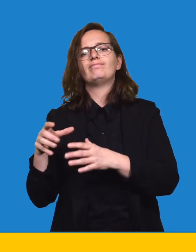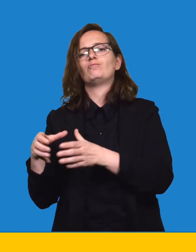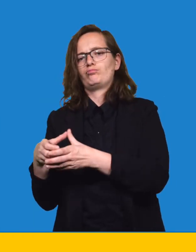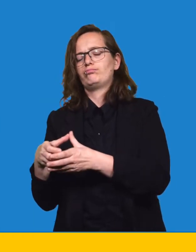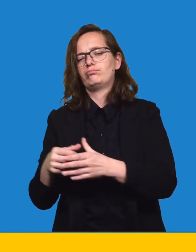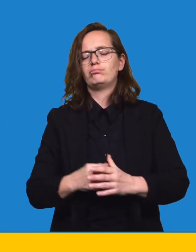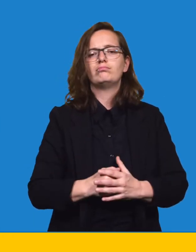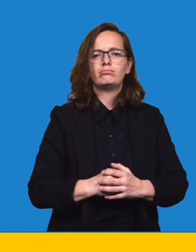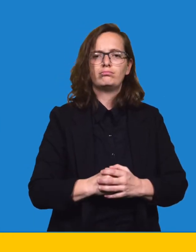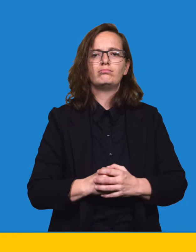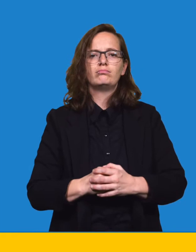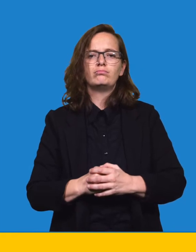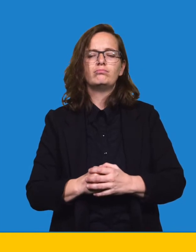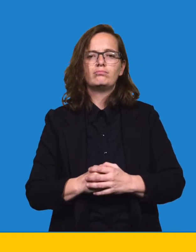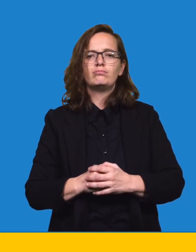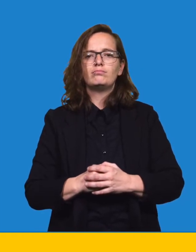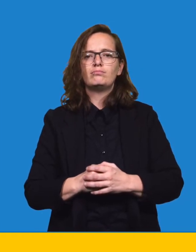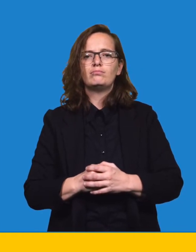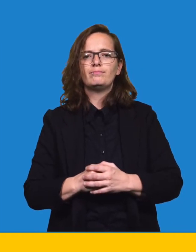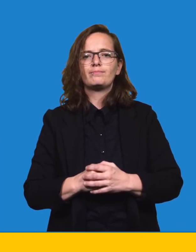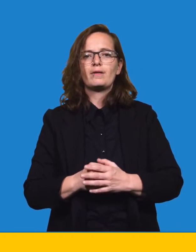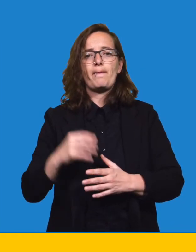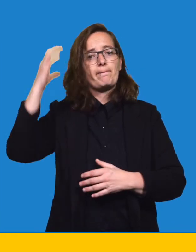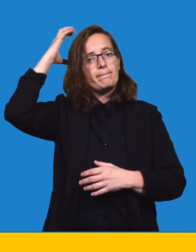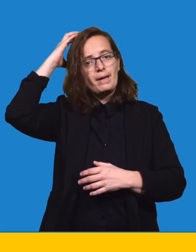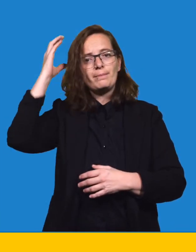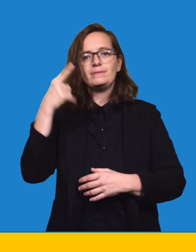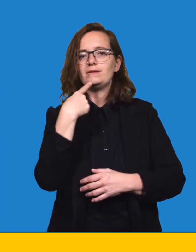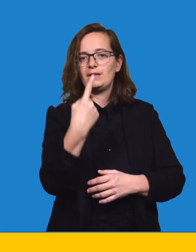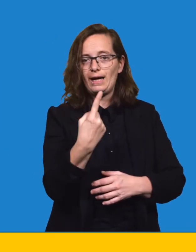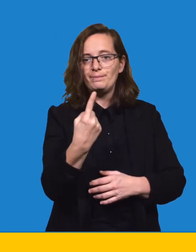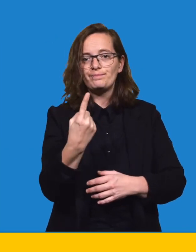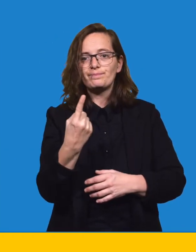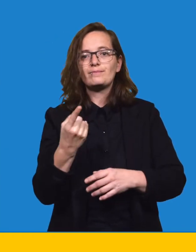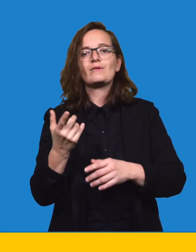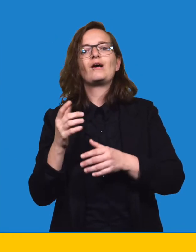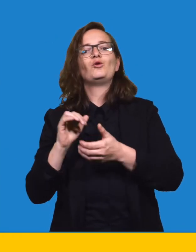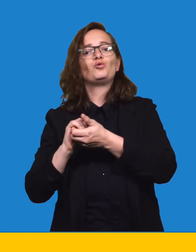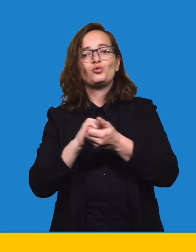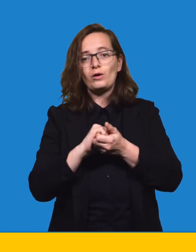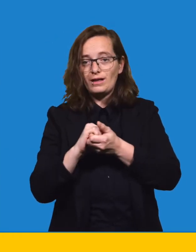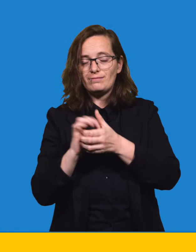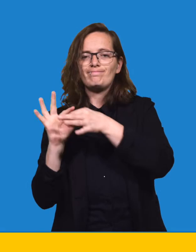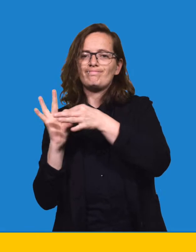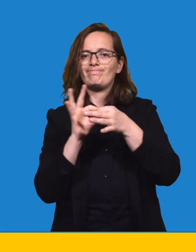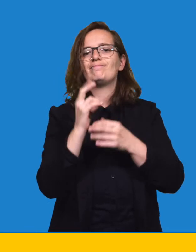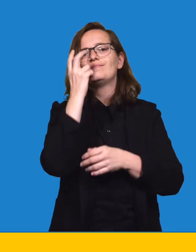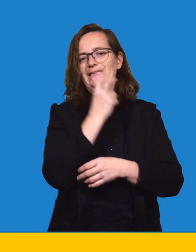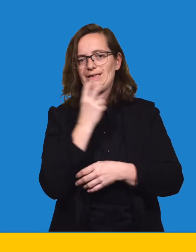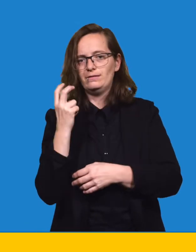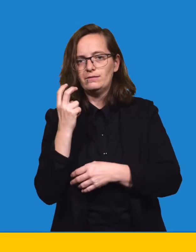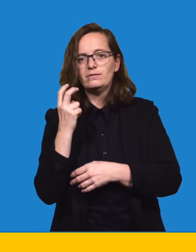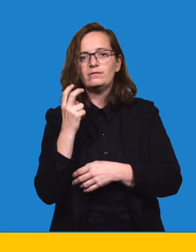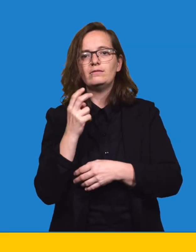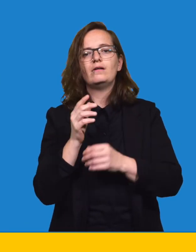in 1987, in his encyclical Sollicitudo Rei Socialis, Pope John Paul II mentioned solidarity as a